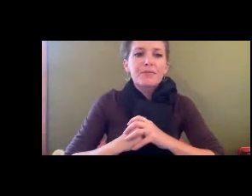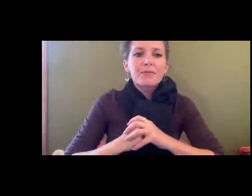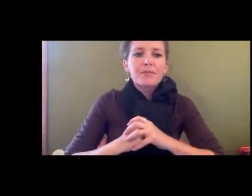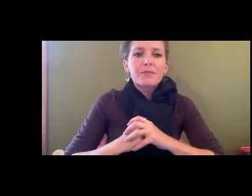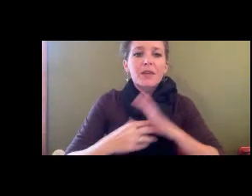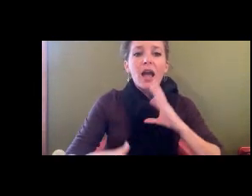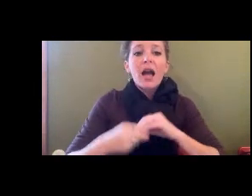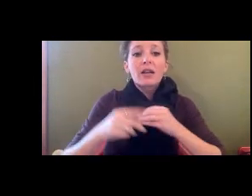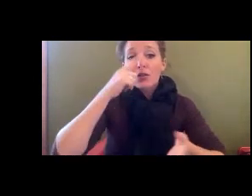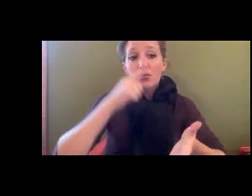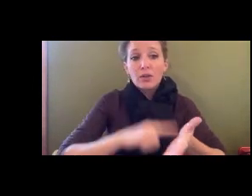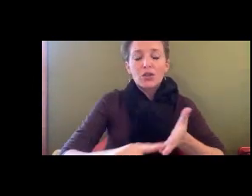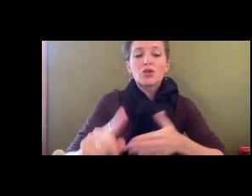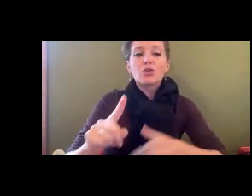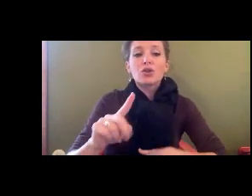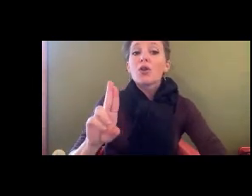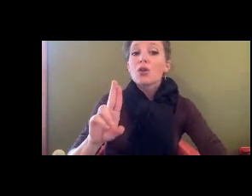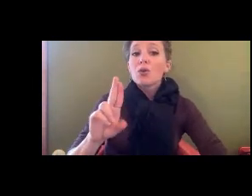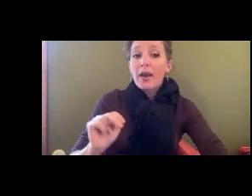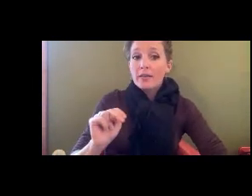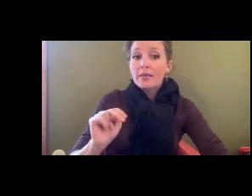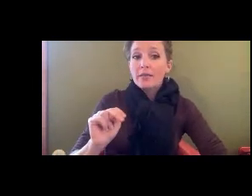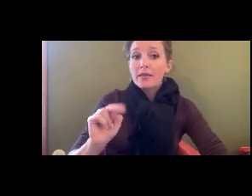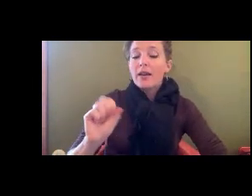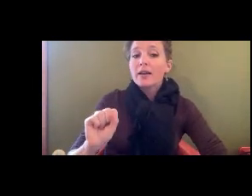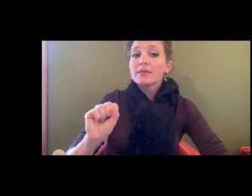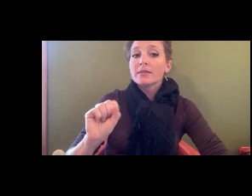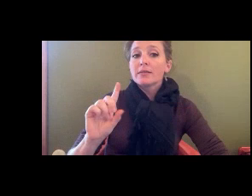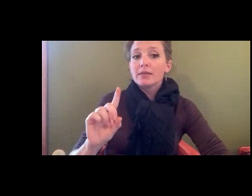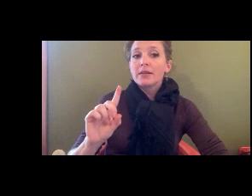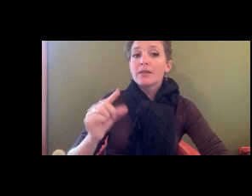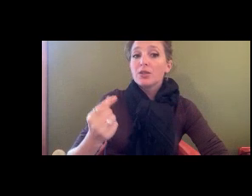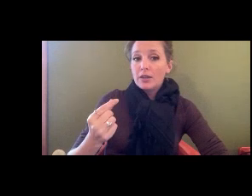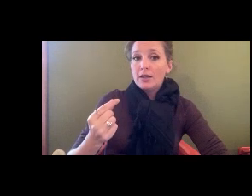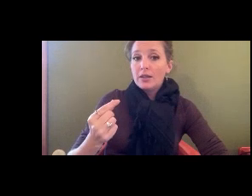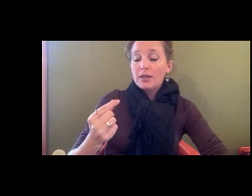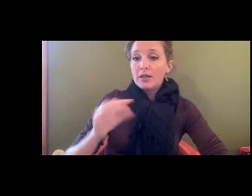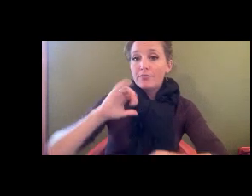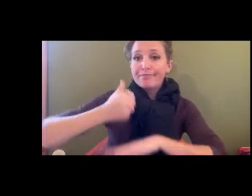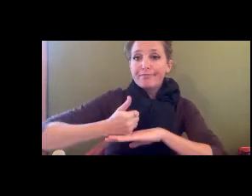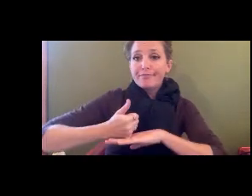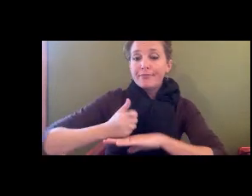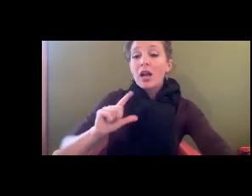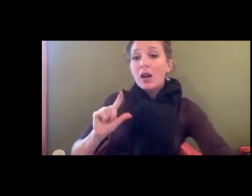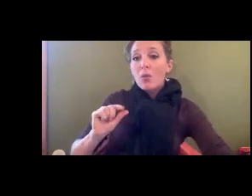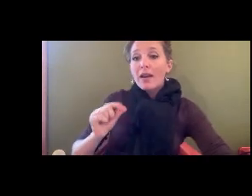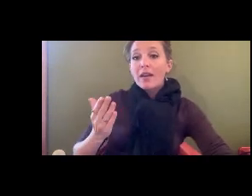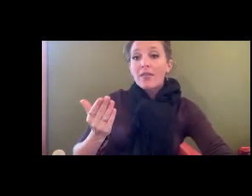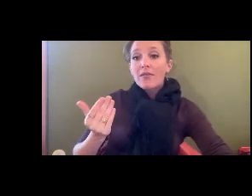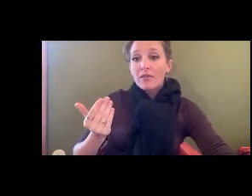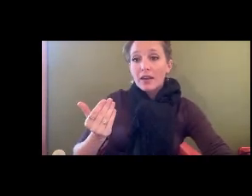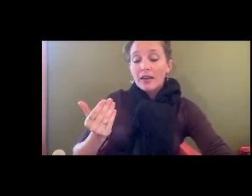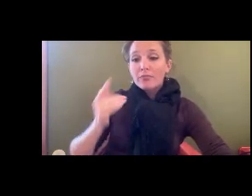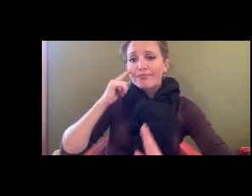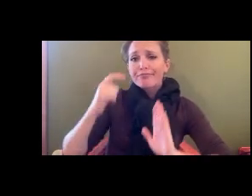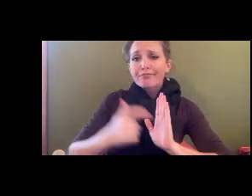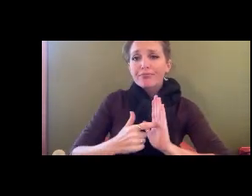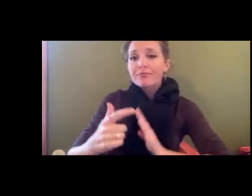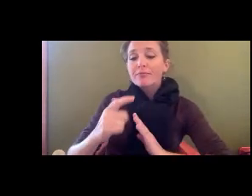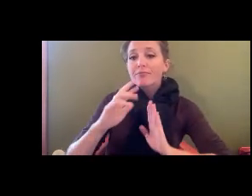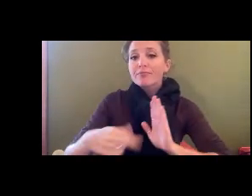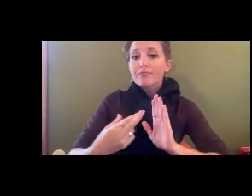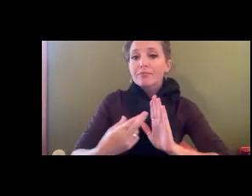research, the United Nations Sustainable Development Goals that were established in 2015 recognized the role